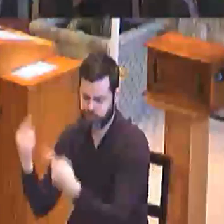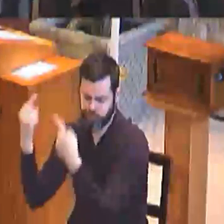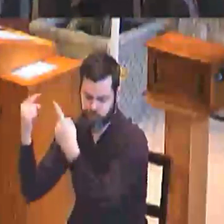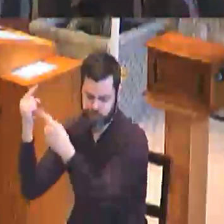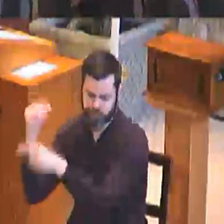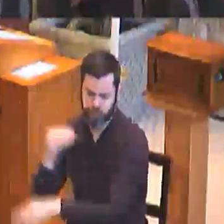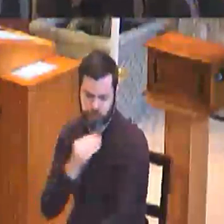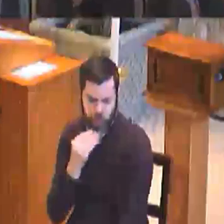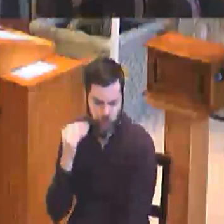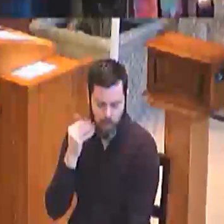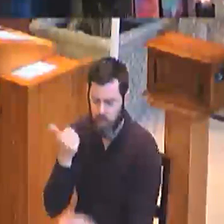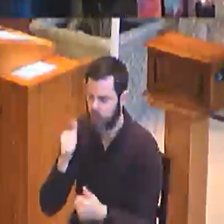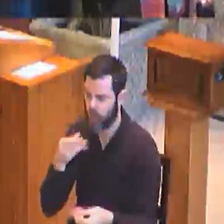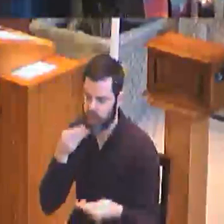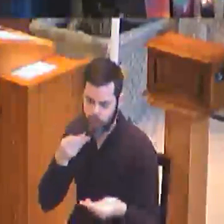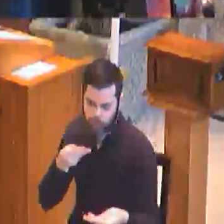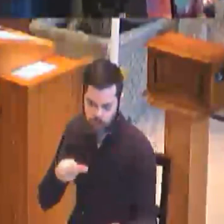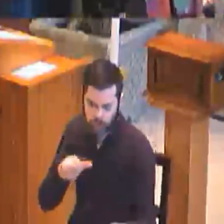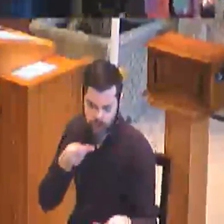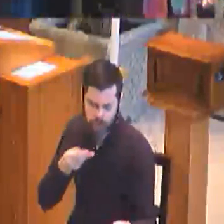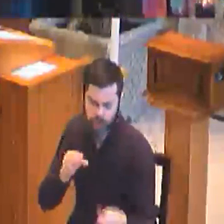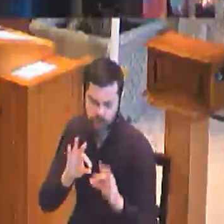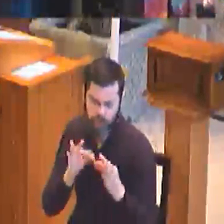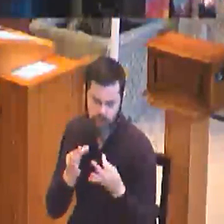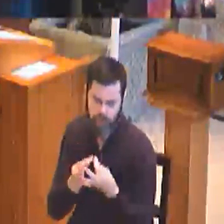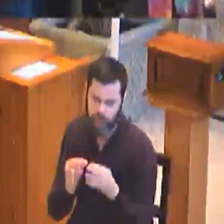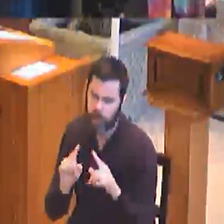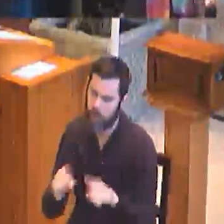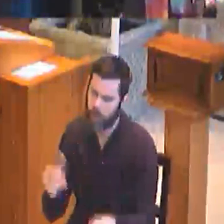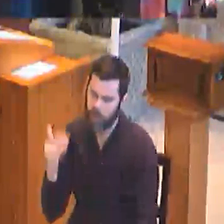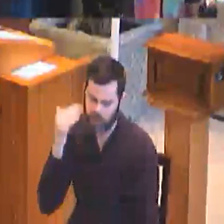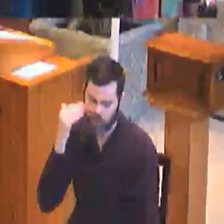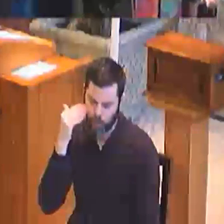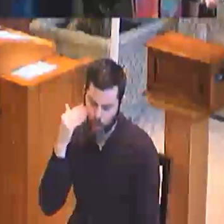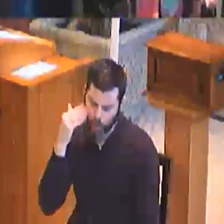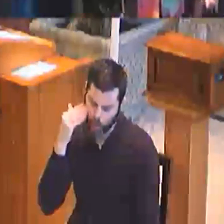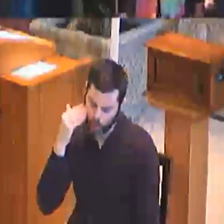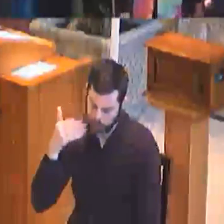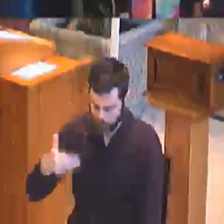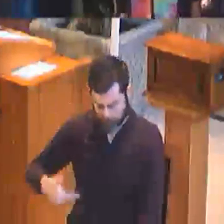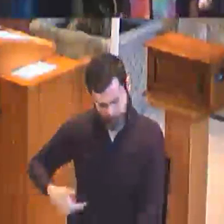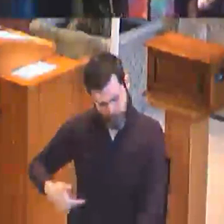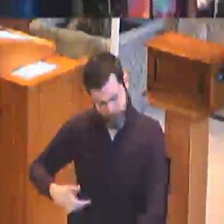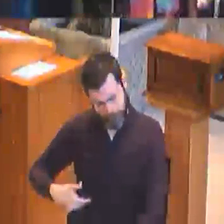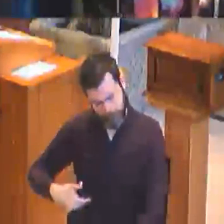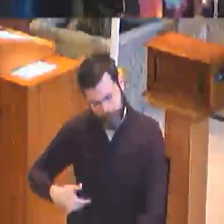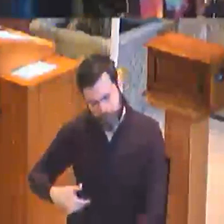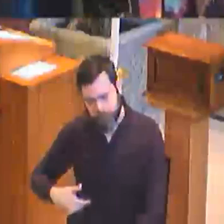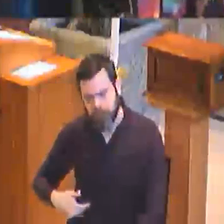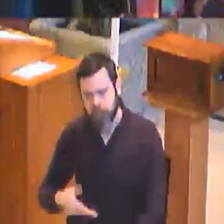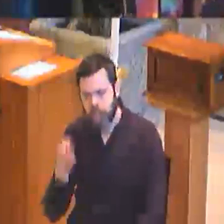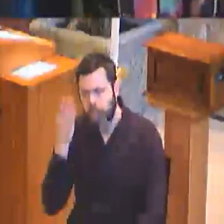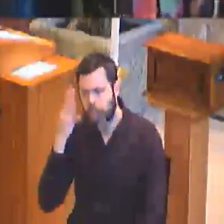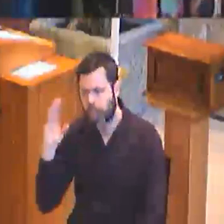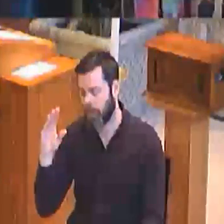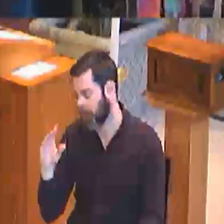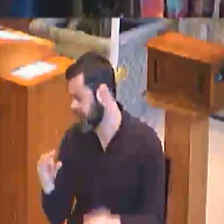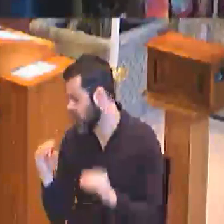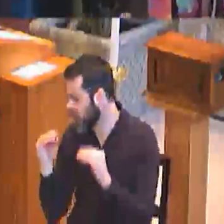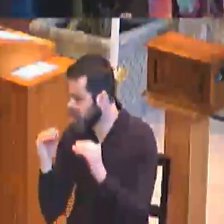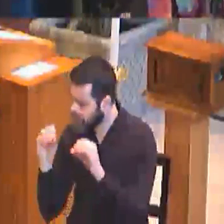to feed your family, in your heart, you know, deep down underneath you. That God is able. God is more than